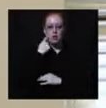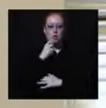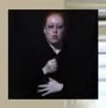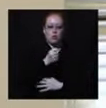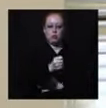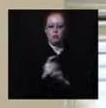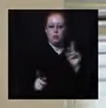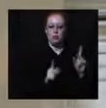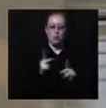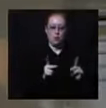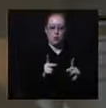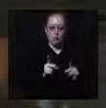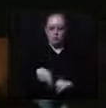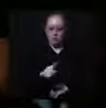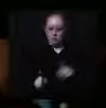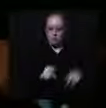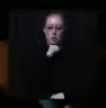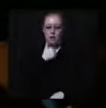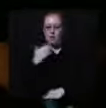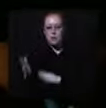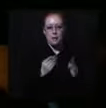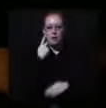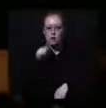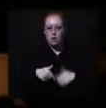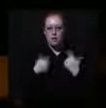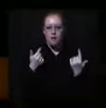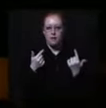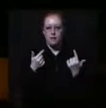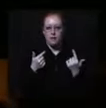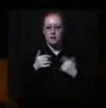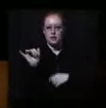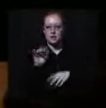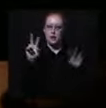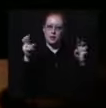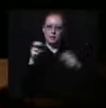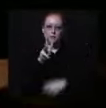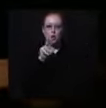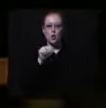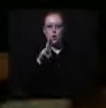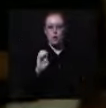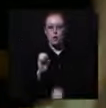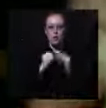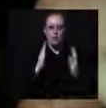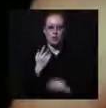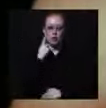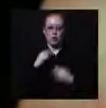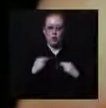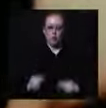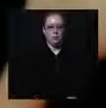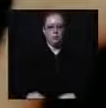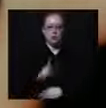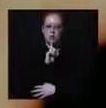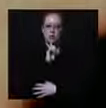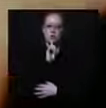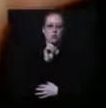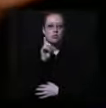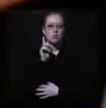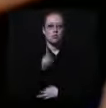without a plan for their life, just as the cliche goes, a warehouse for human beings. It was